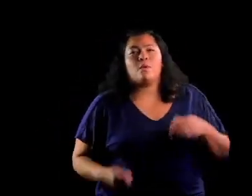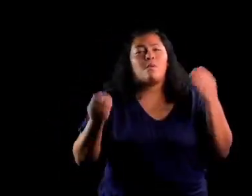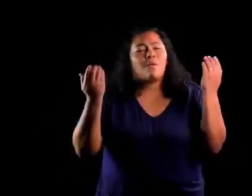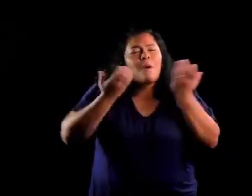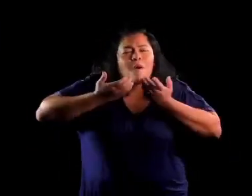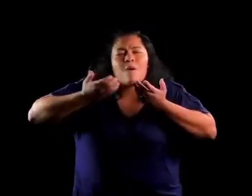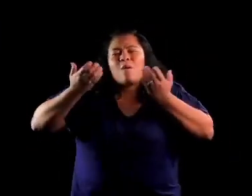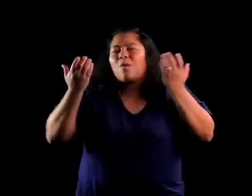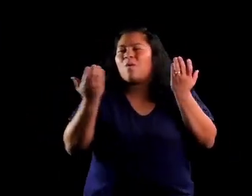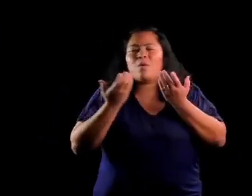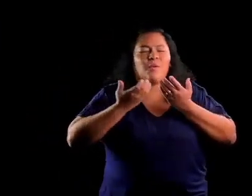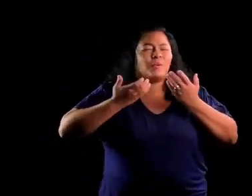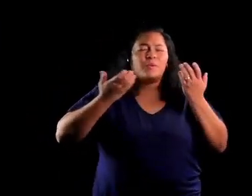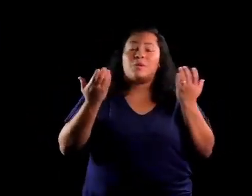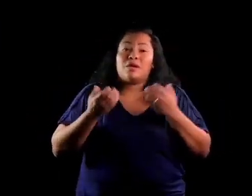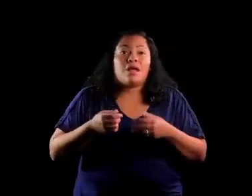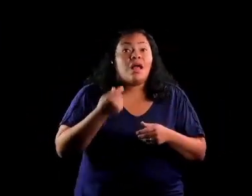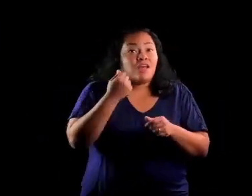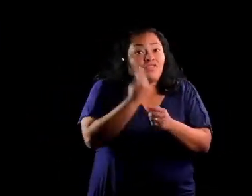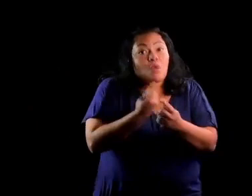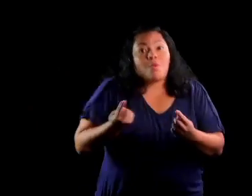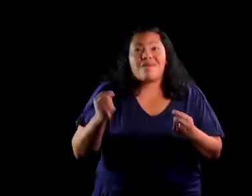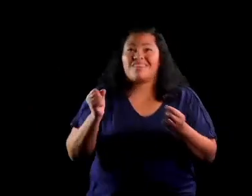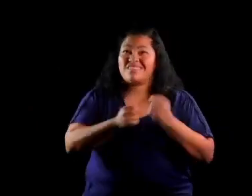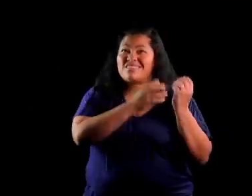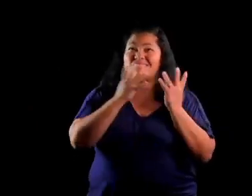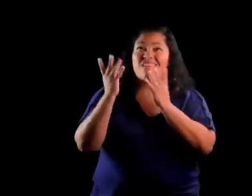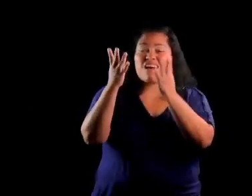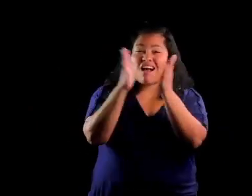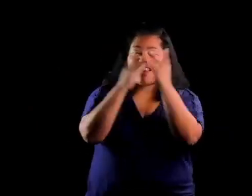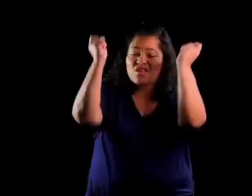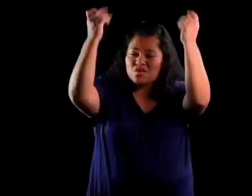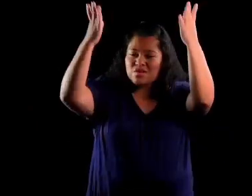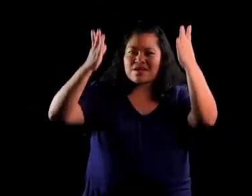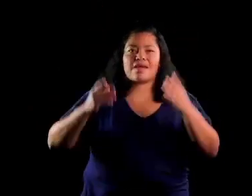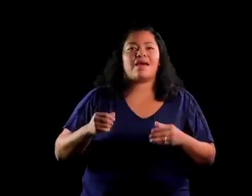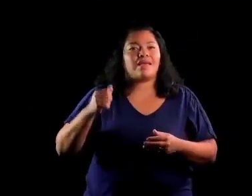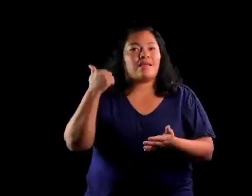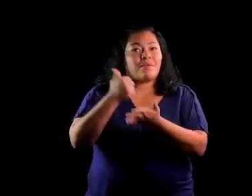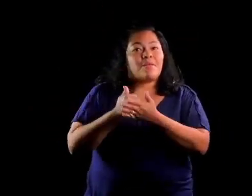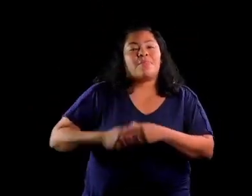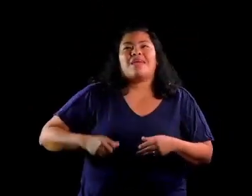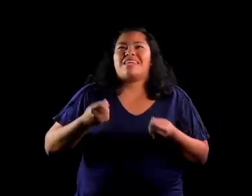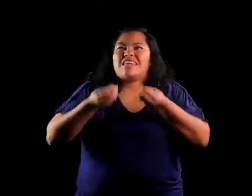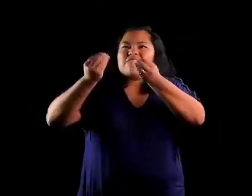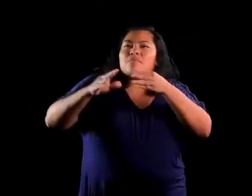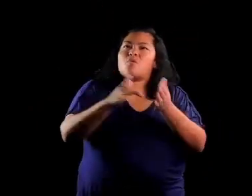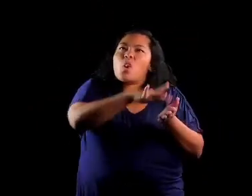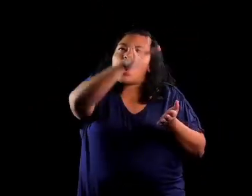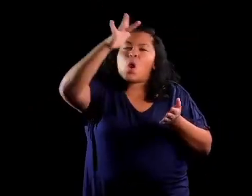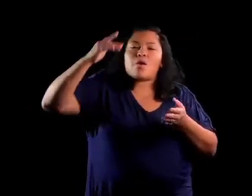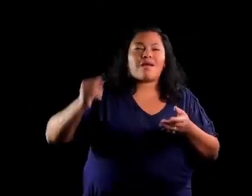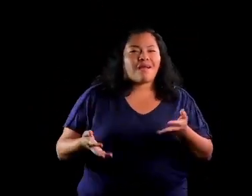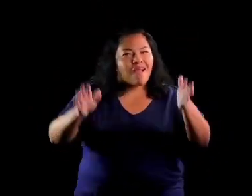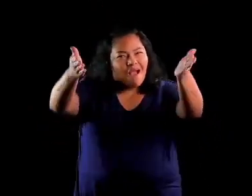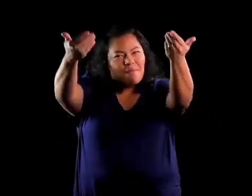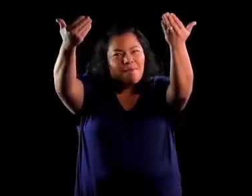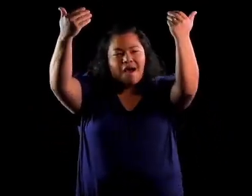Oh, oh. Somebody shout hallelujah in this place. Give God some glory. Come on, come on, come